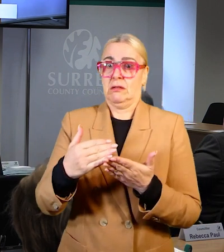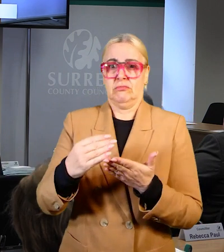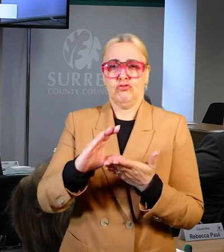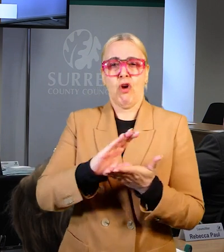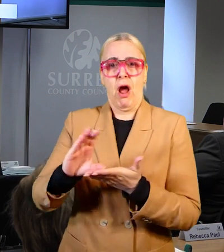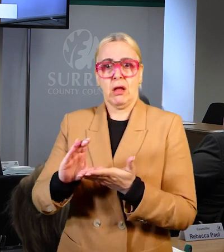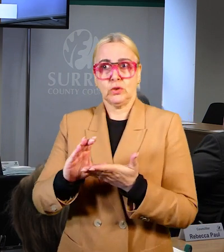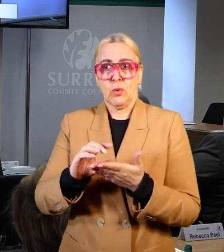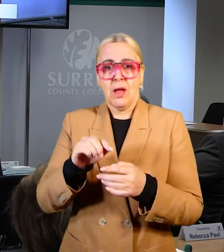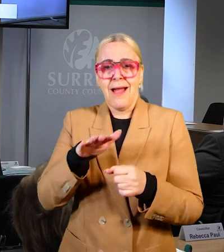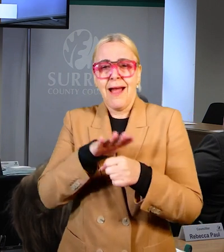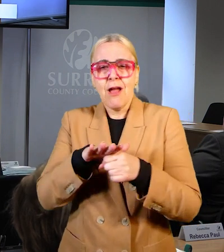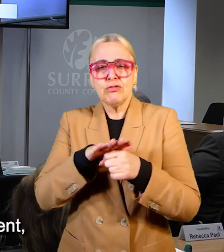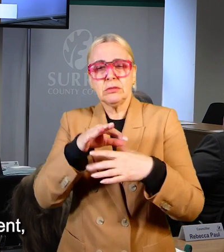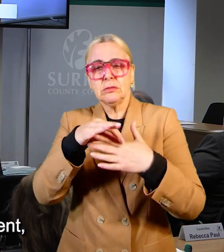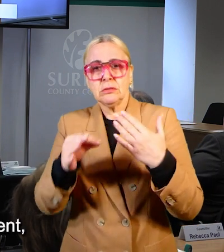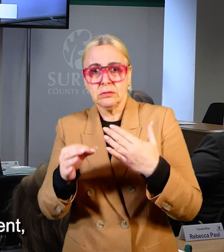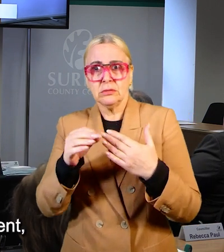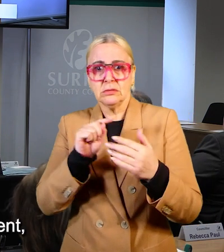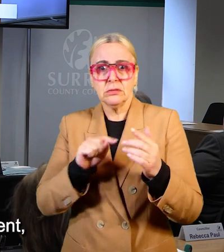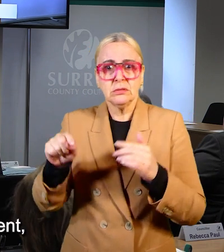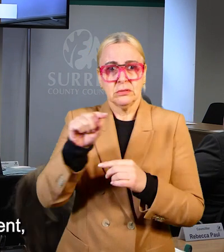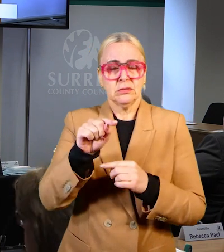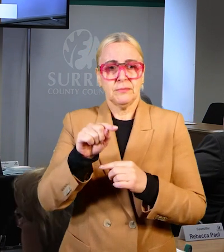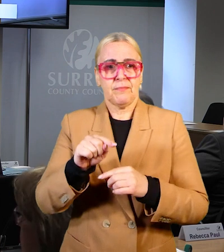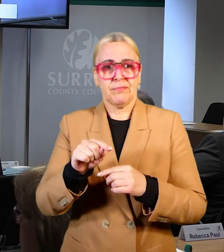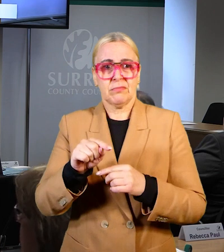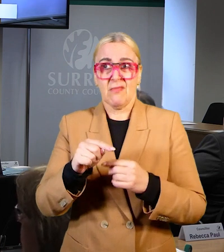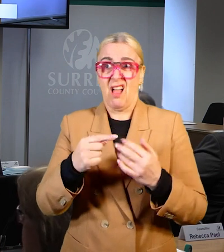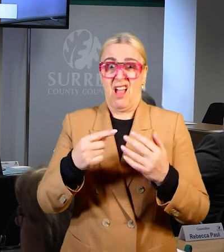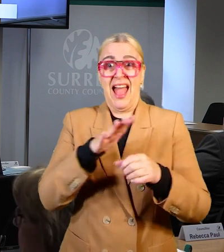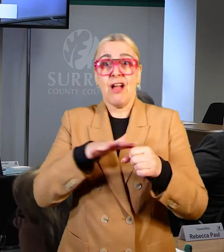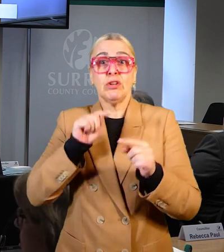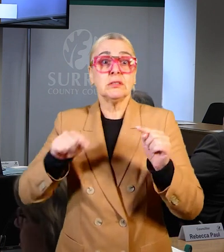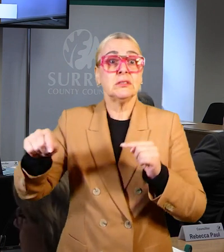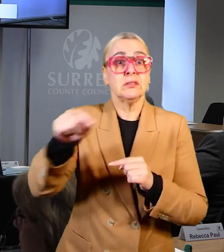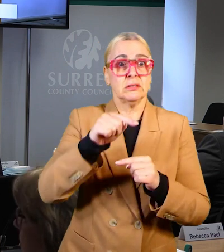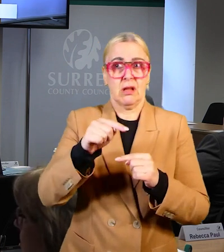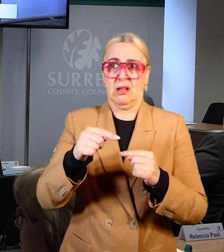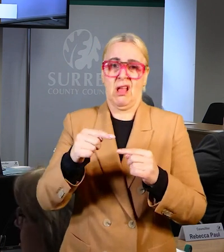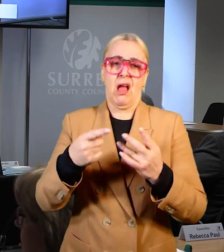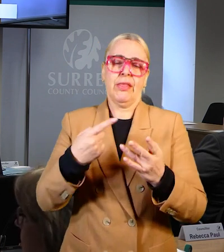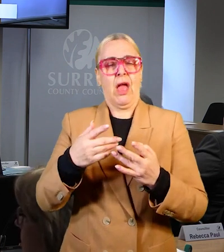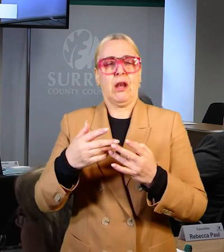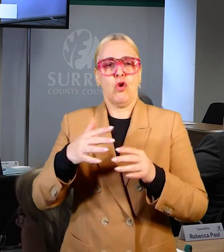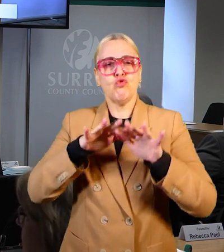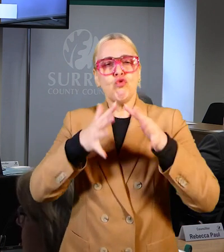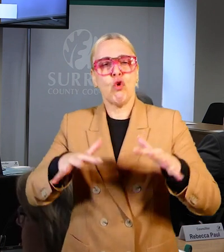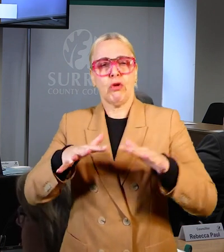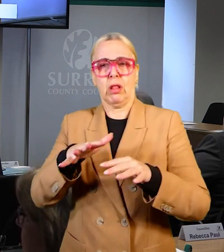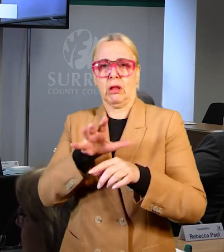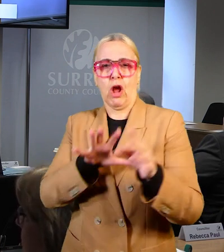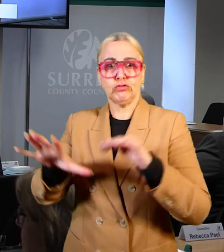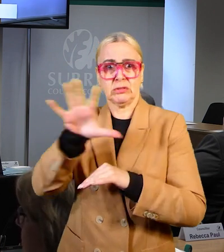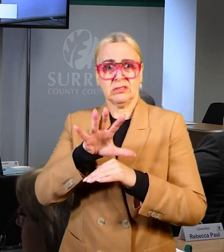across local government. The recent settlement from government and in particular the distribution of a recovery grant to